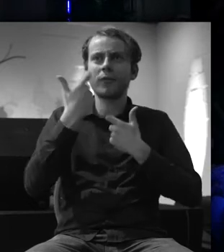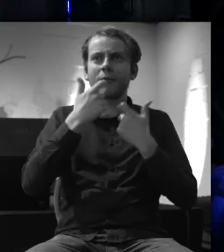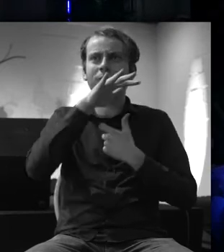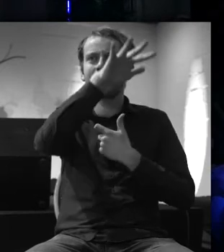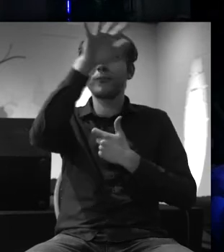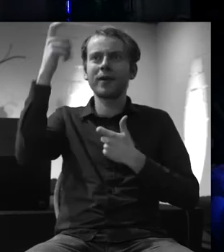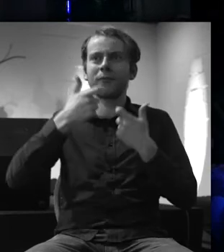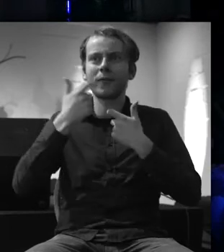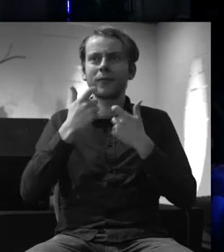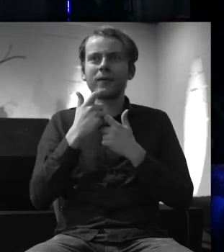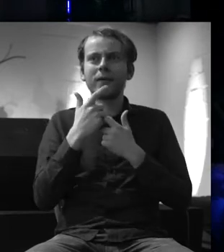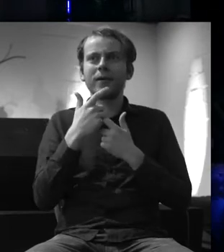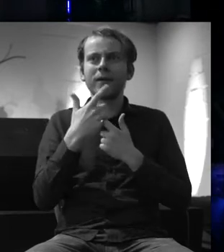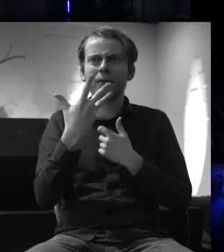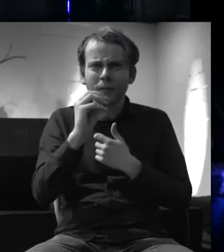Can you hear?